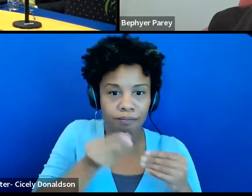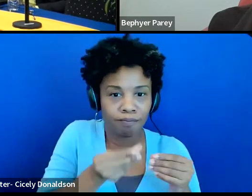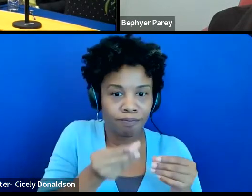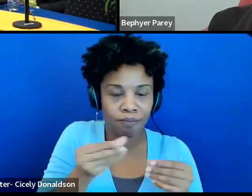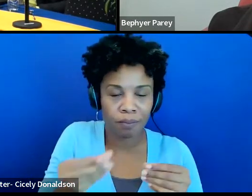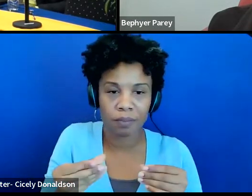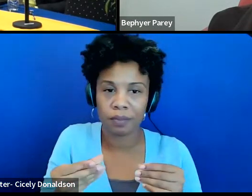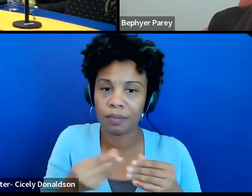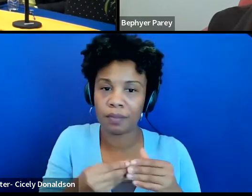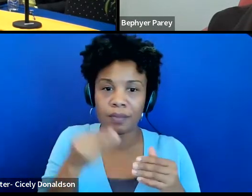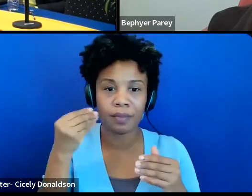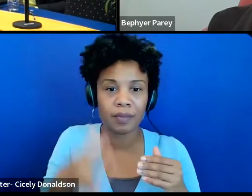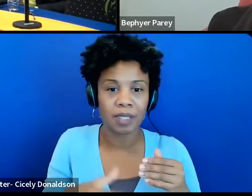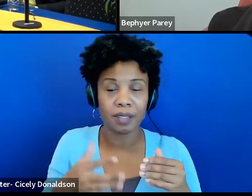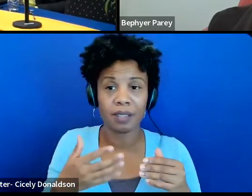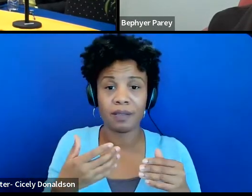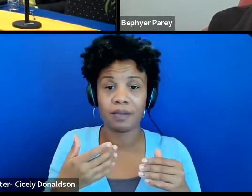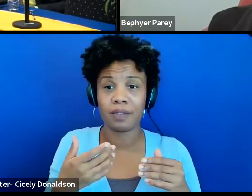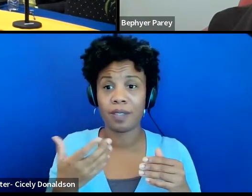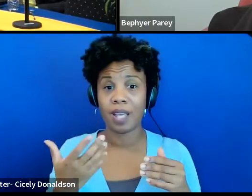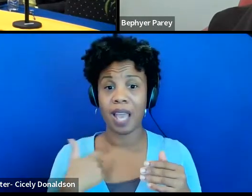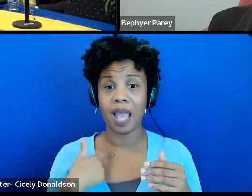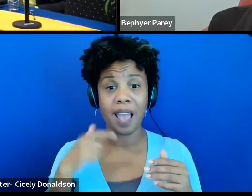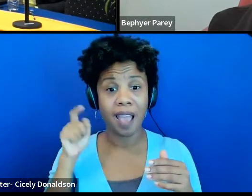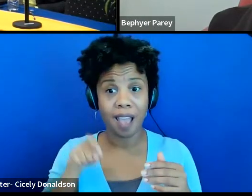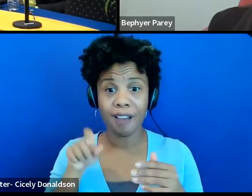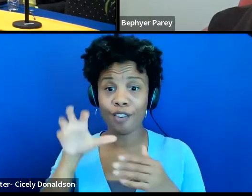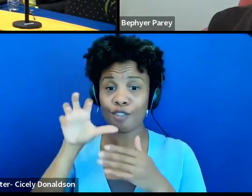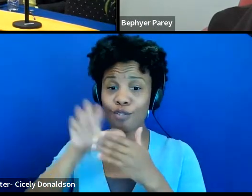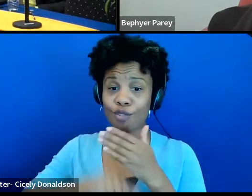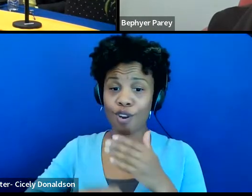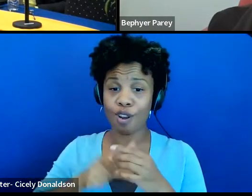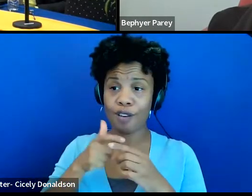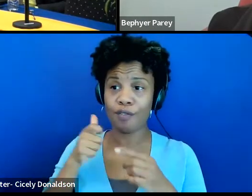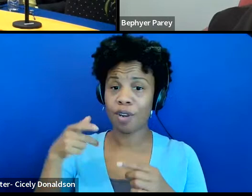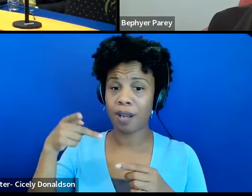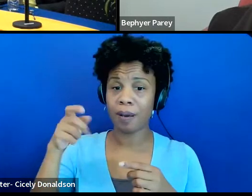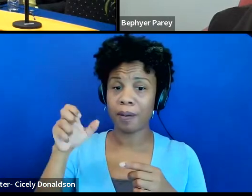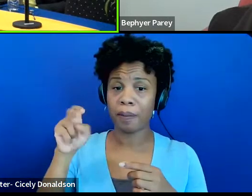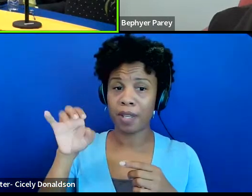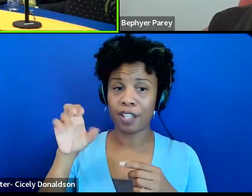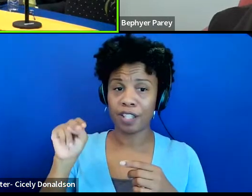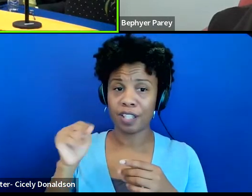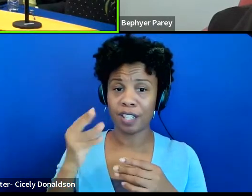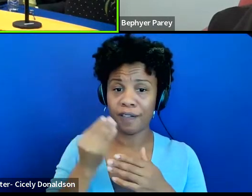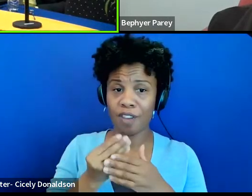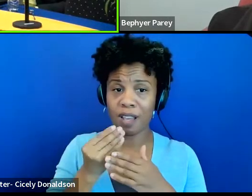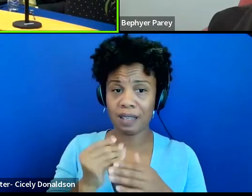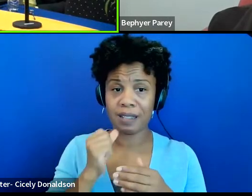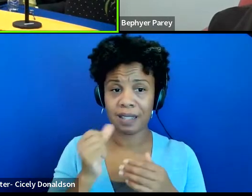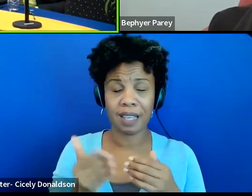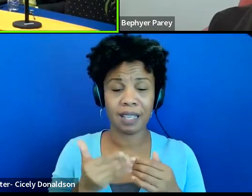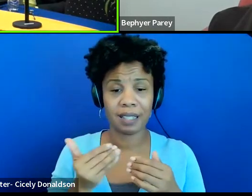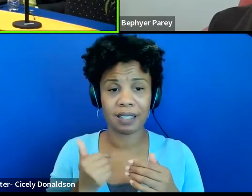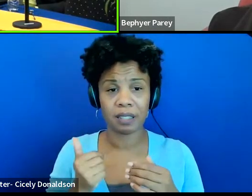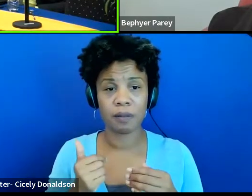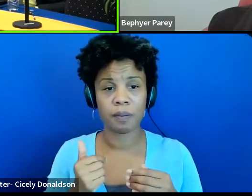it goes right into my pension fund to maintain this. It's not easy on my